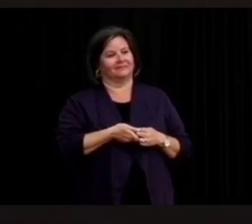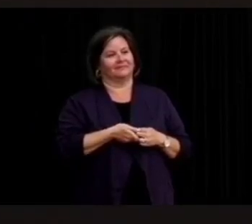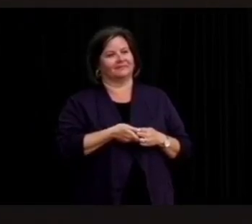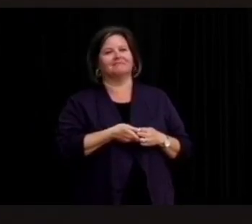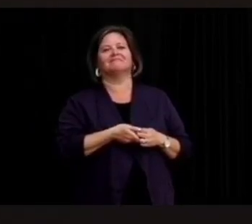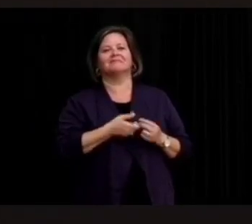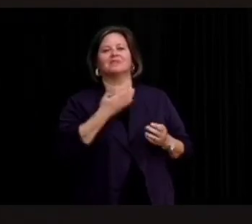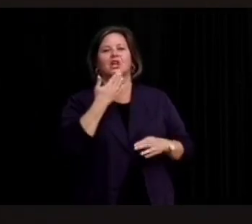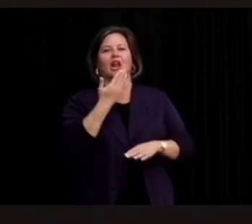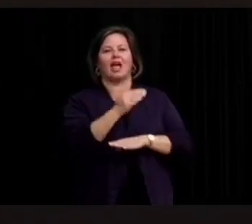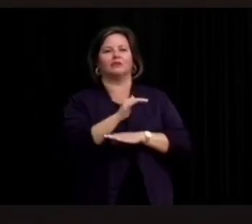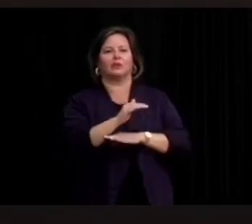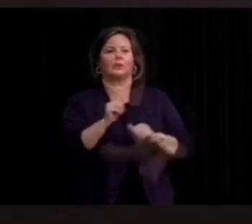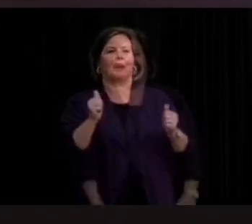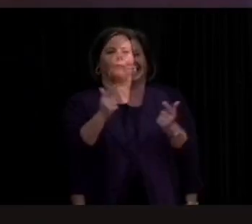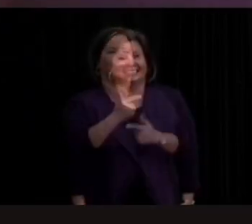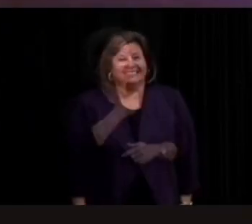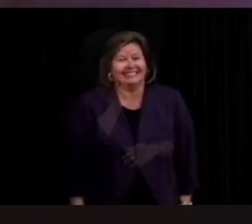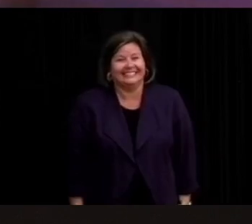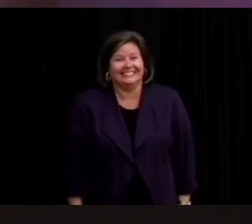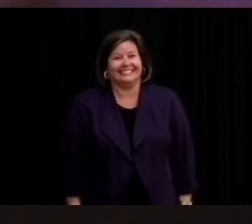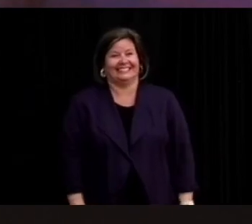Good afternoon, everyone.